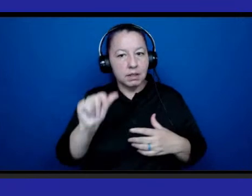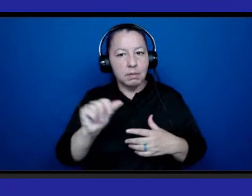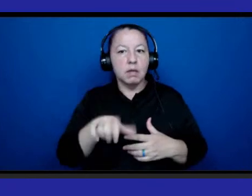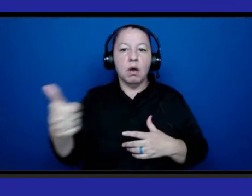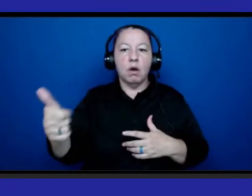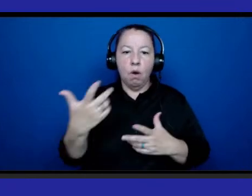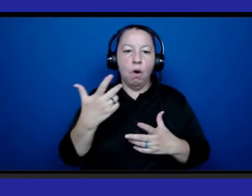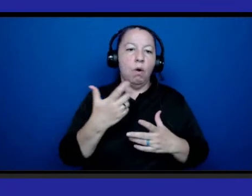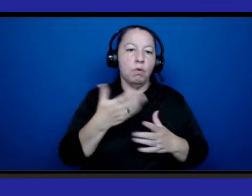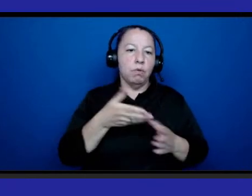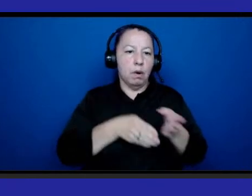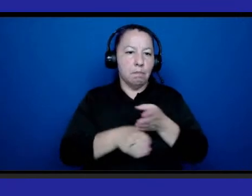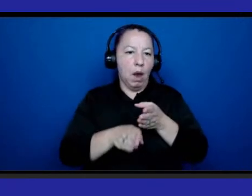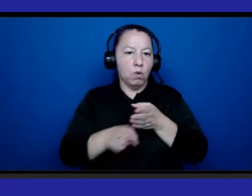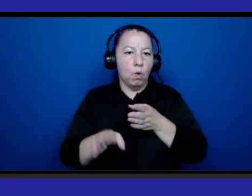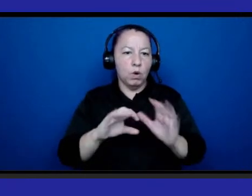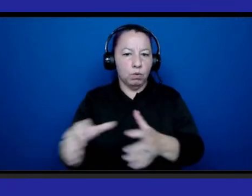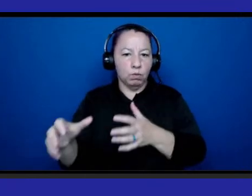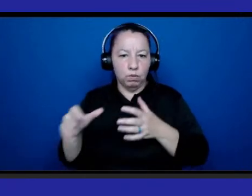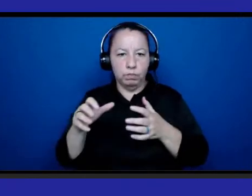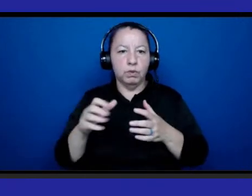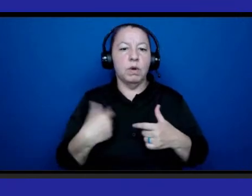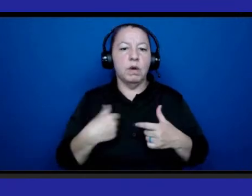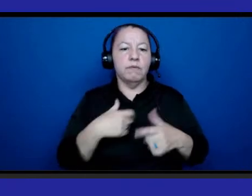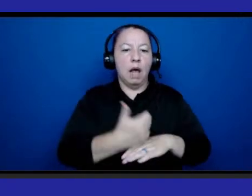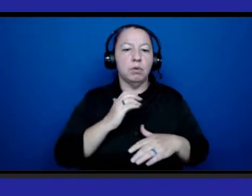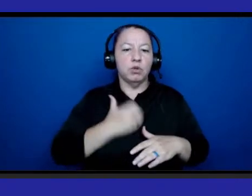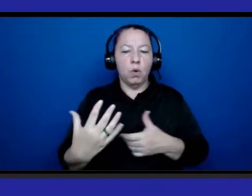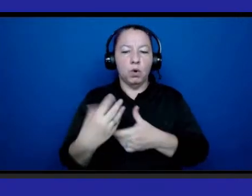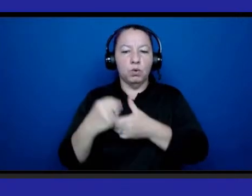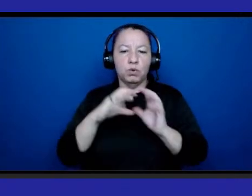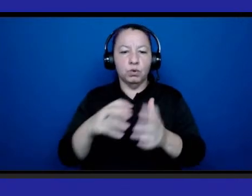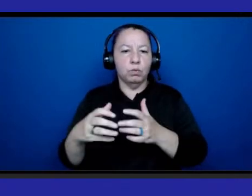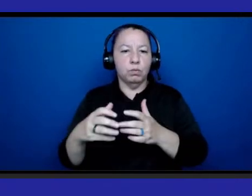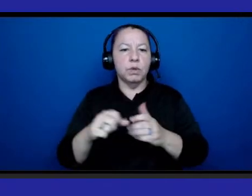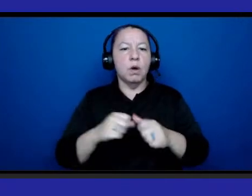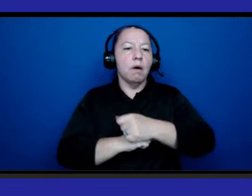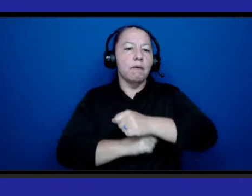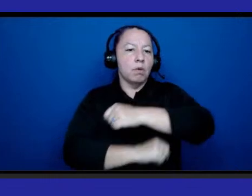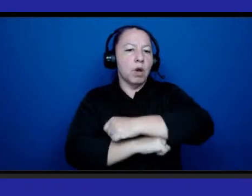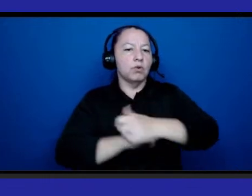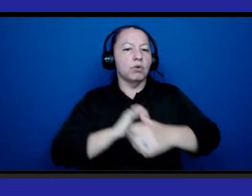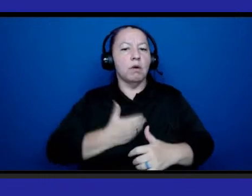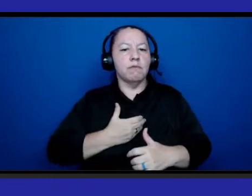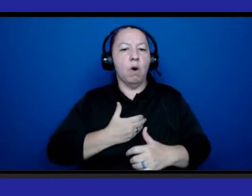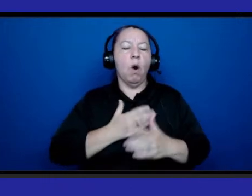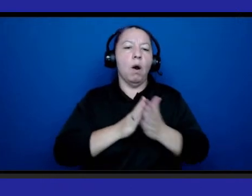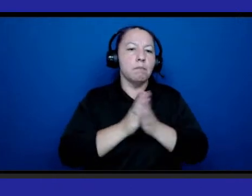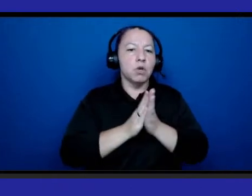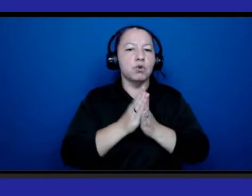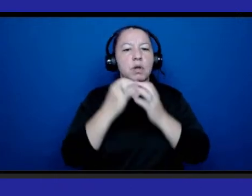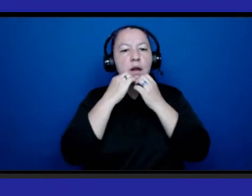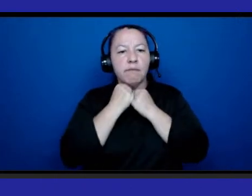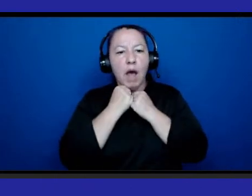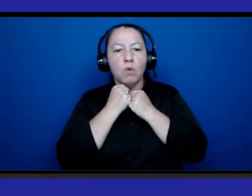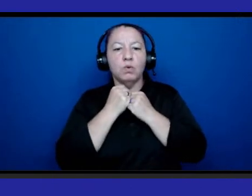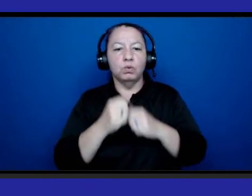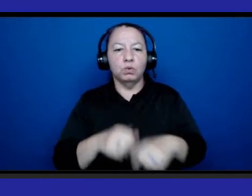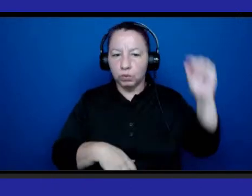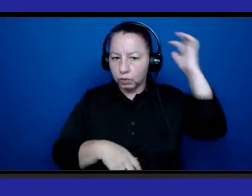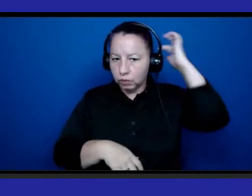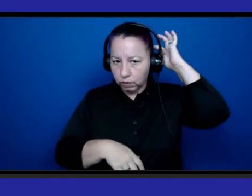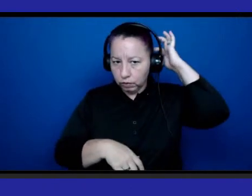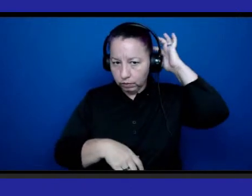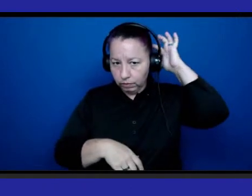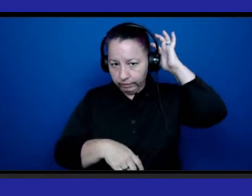we've established our inclusion groups on the foundation of our mission, vision, and values. And our values